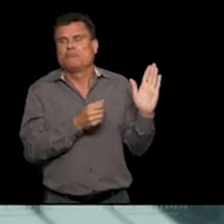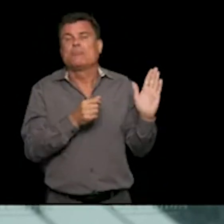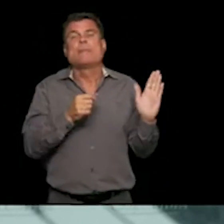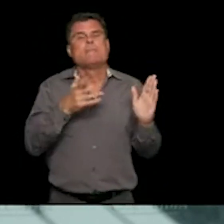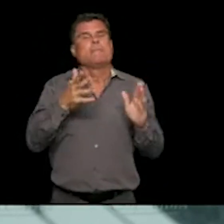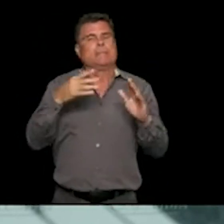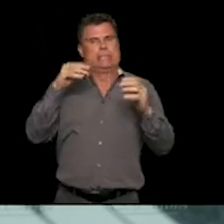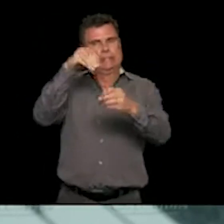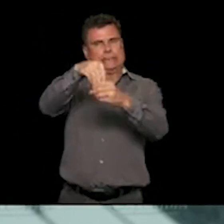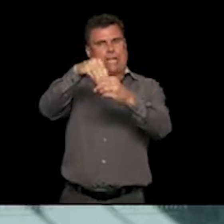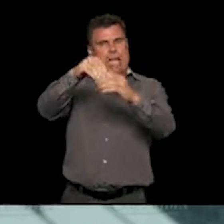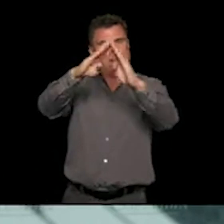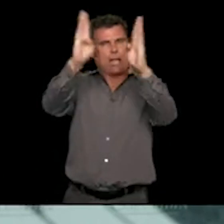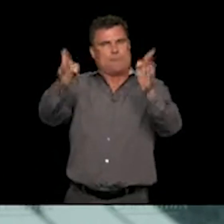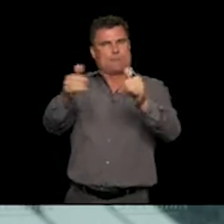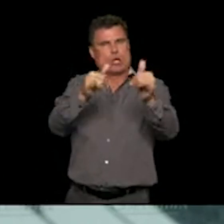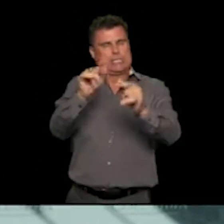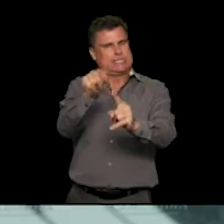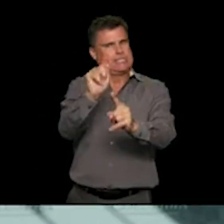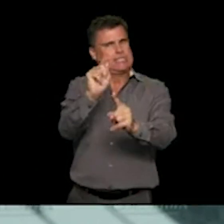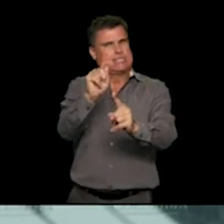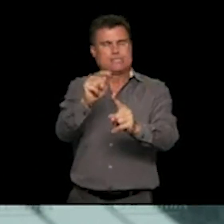Follow, Brenna?